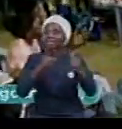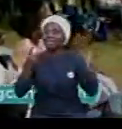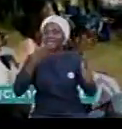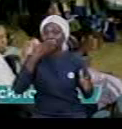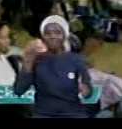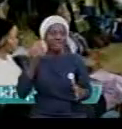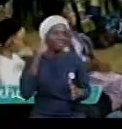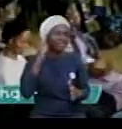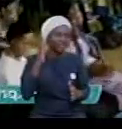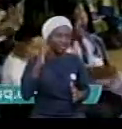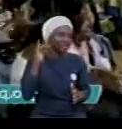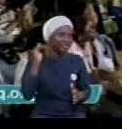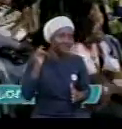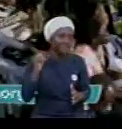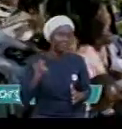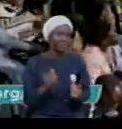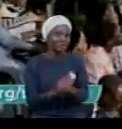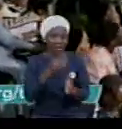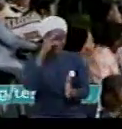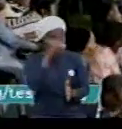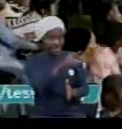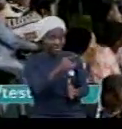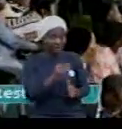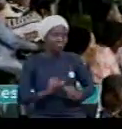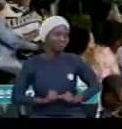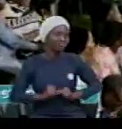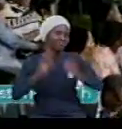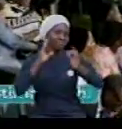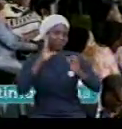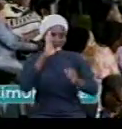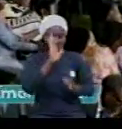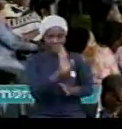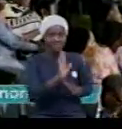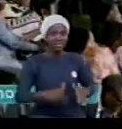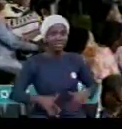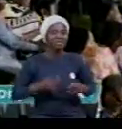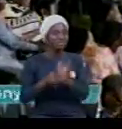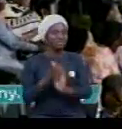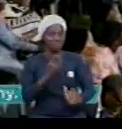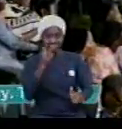to Jesus Christ. Look at his age now. Thank God he didn't die before that time.